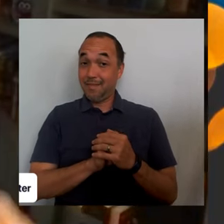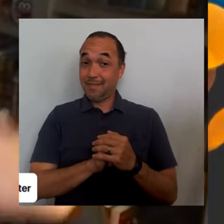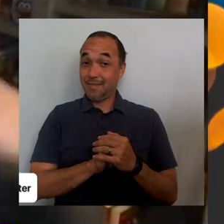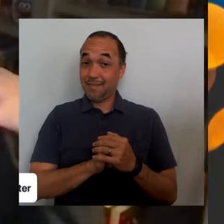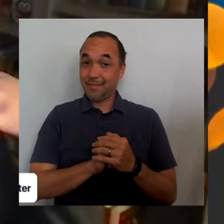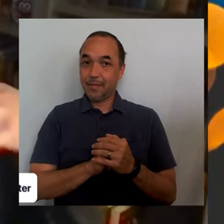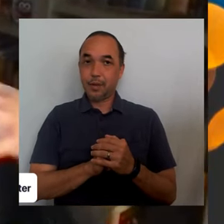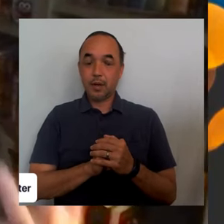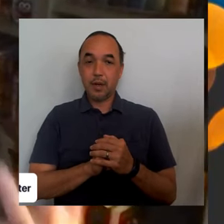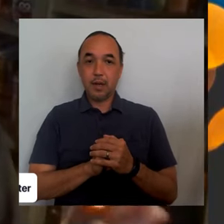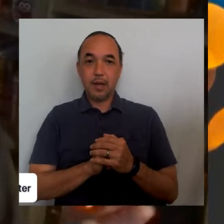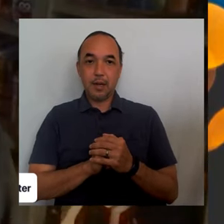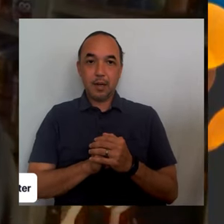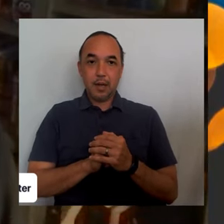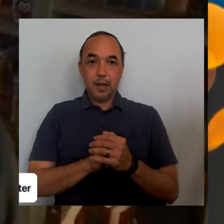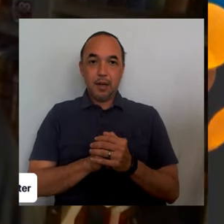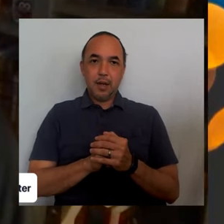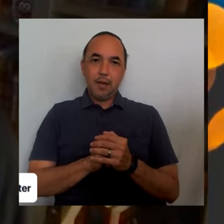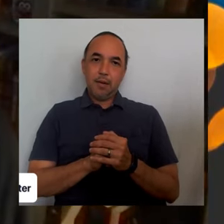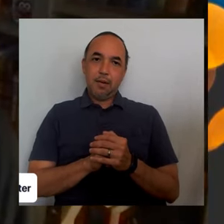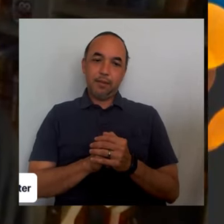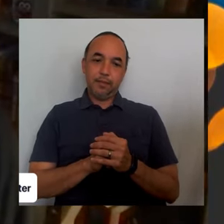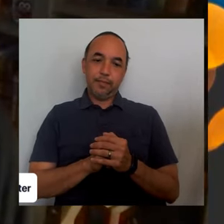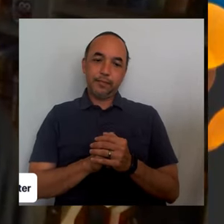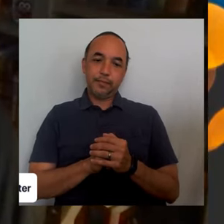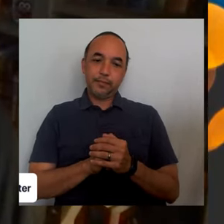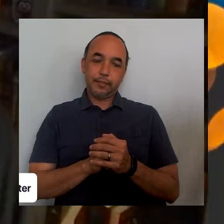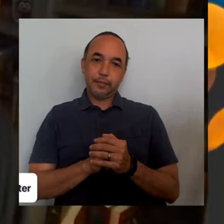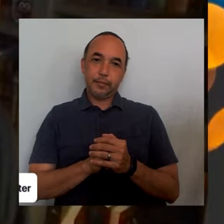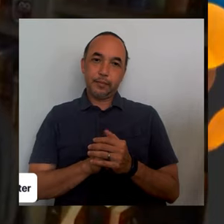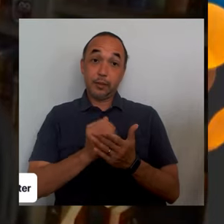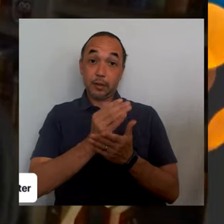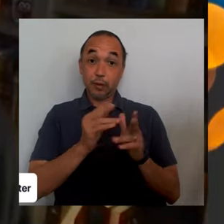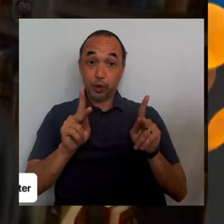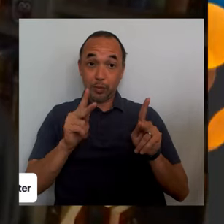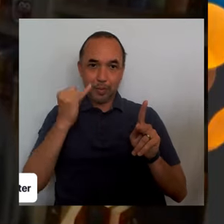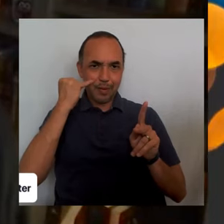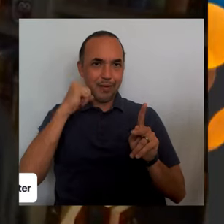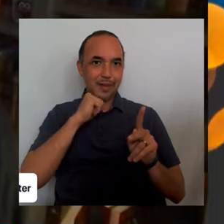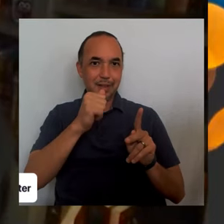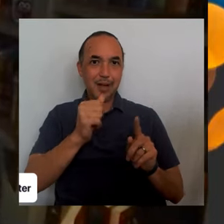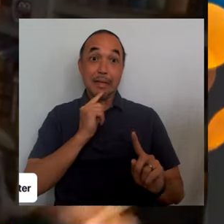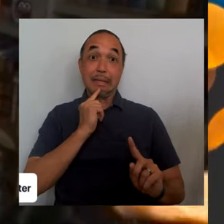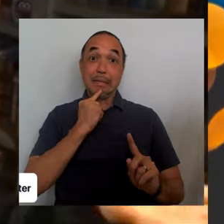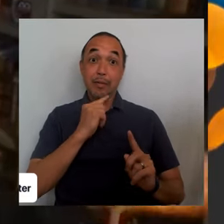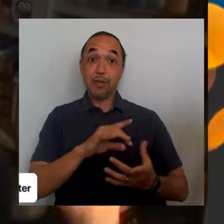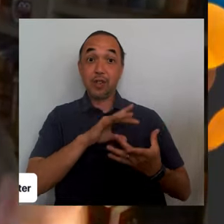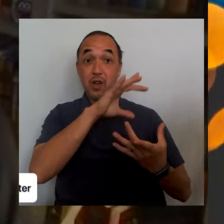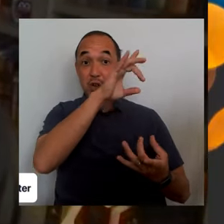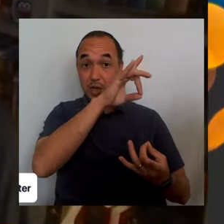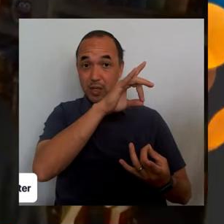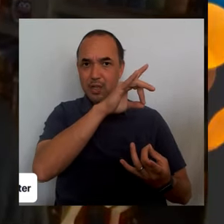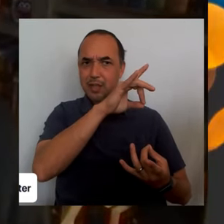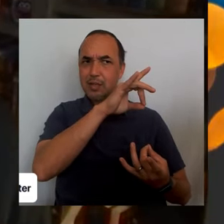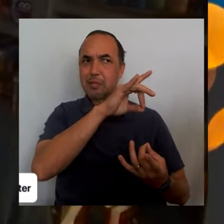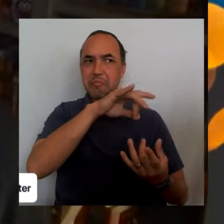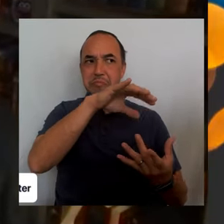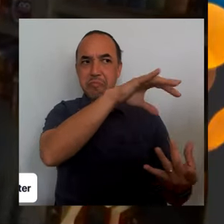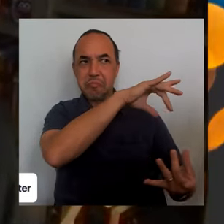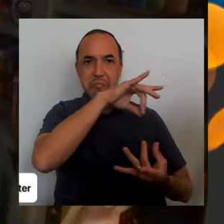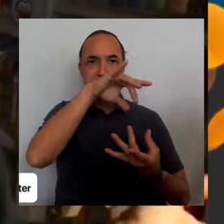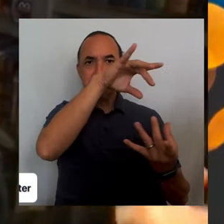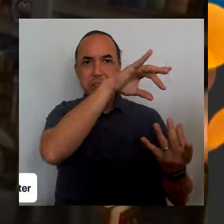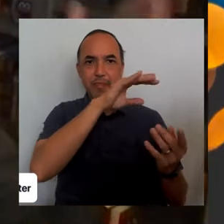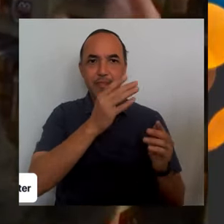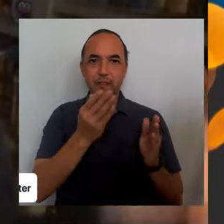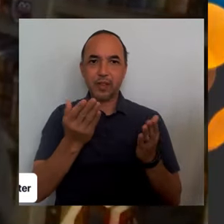not a really crazy haunting, they may be kind of just okay with that. I know people who are